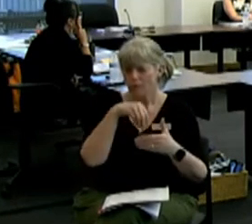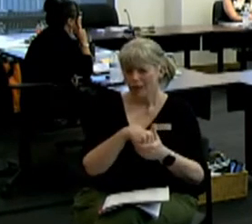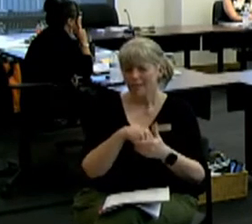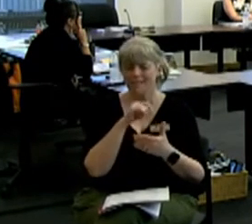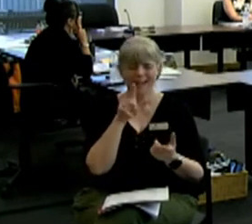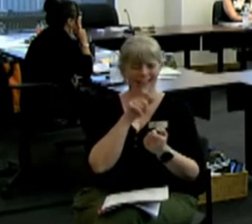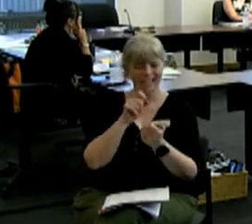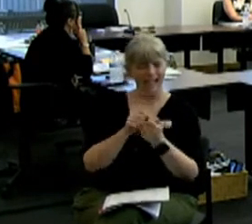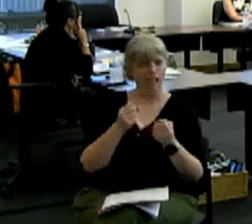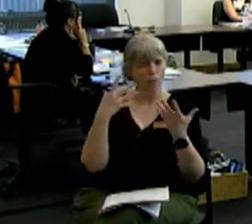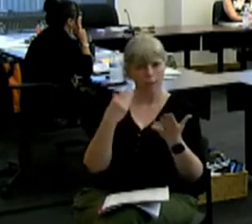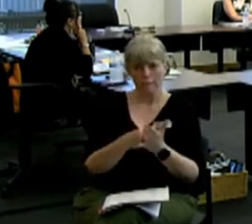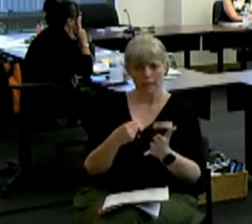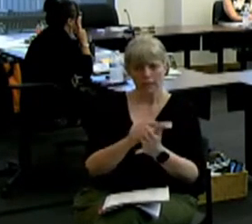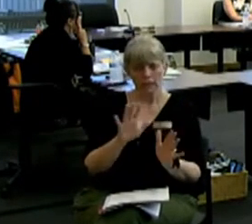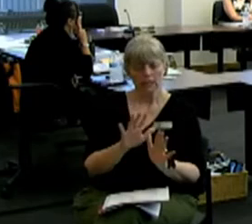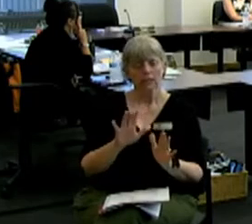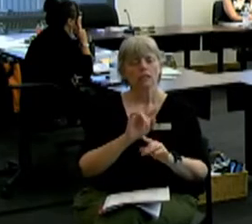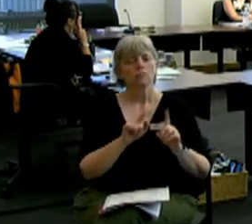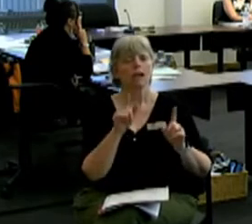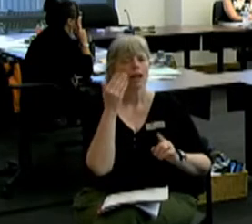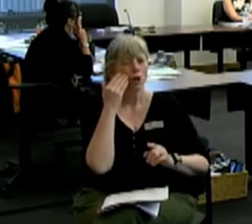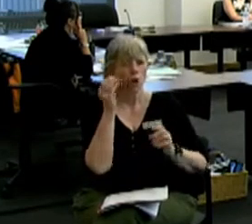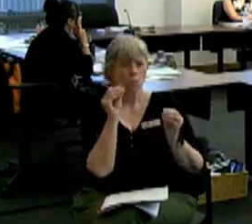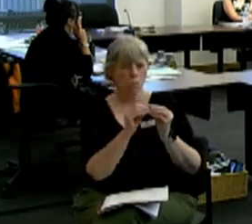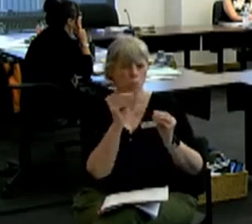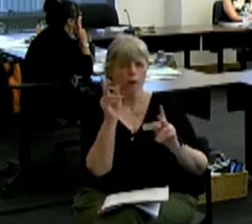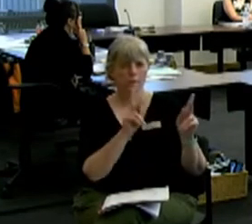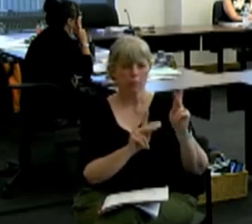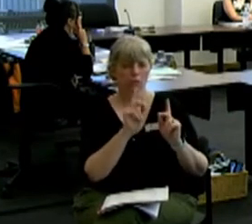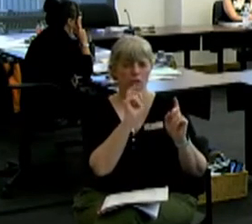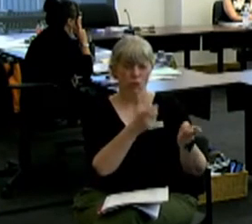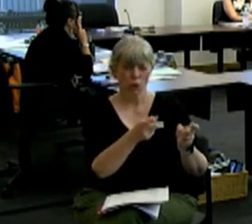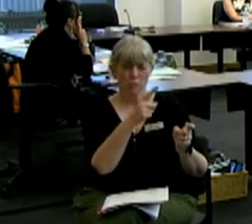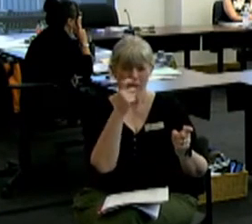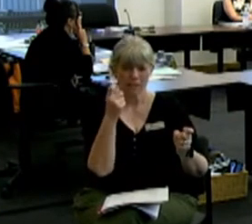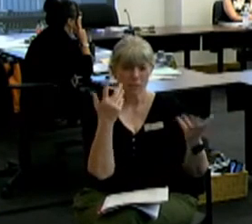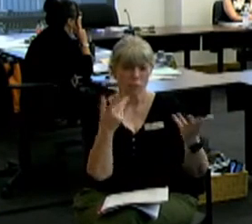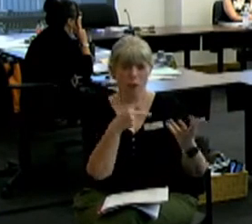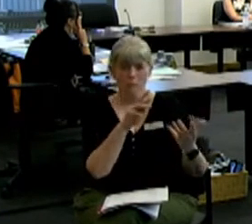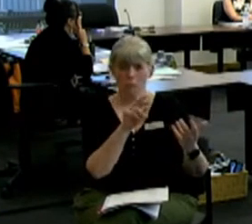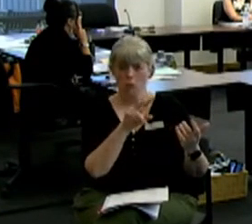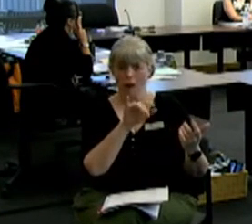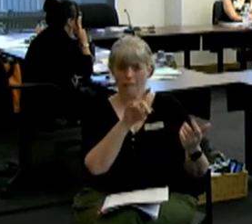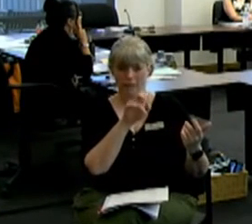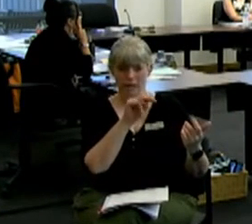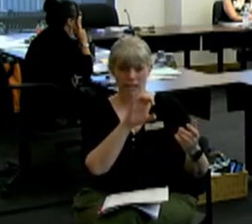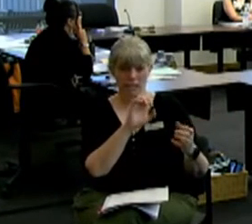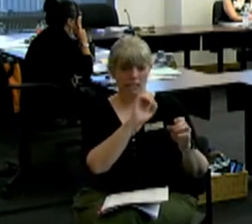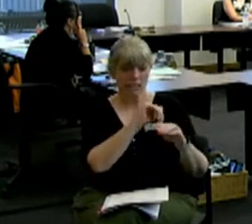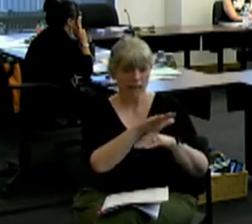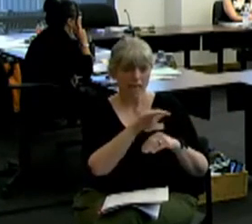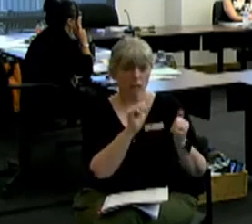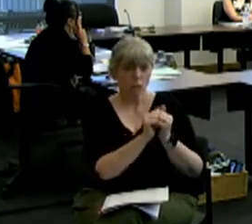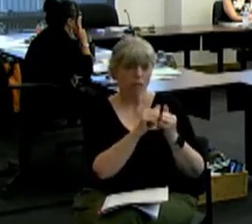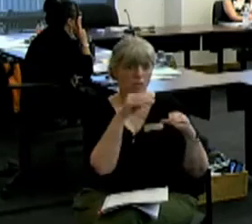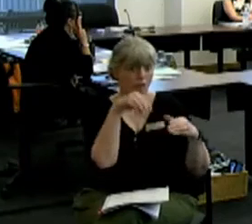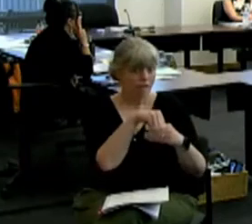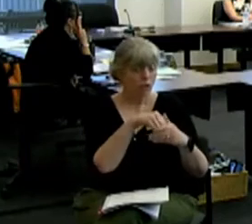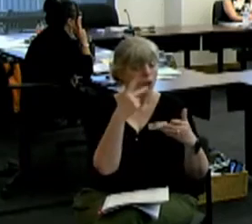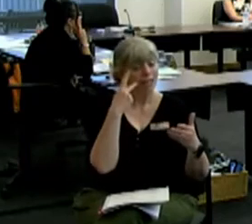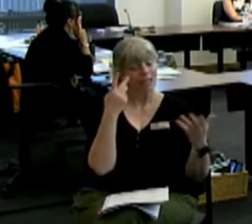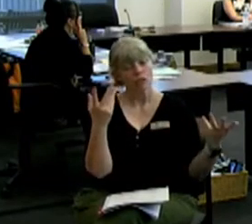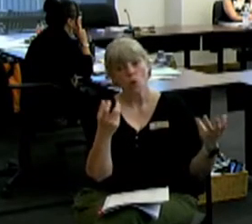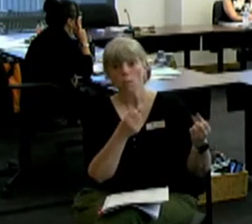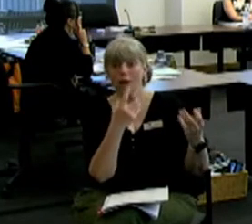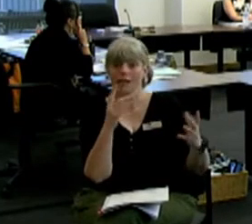that they donate, but I know that more people donate now because they see what Providence sends out with their envelope that says, oh, I see